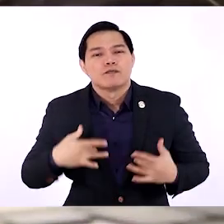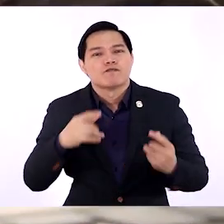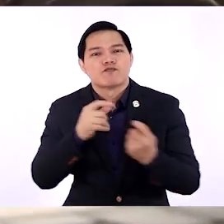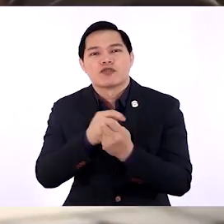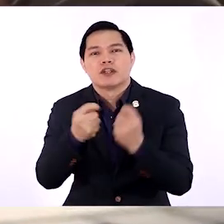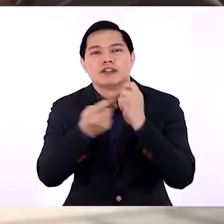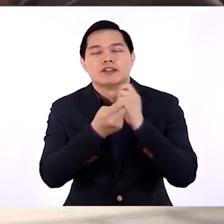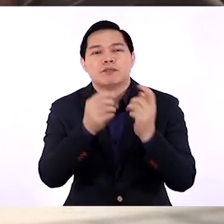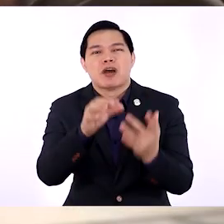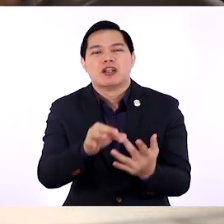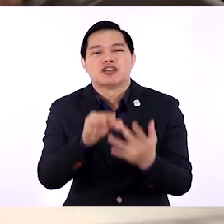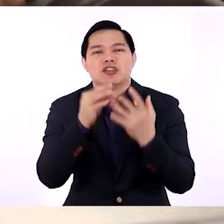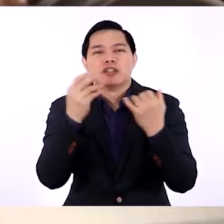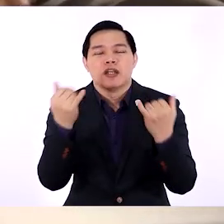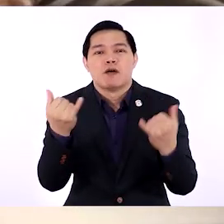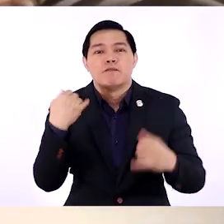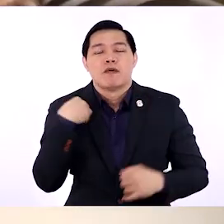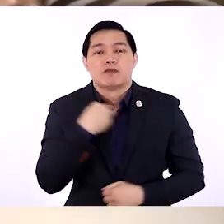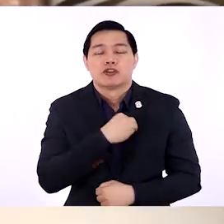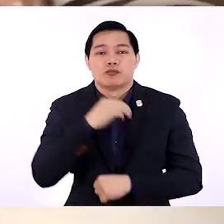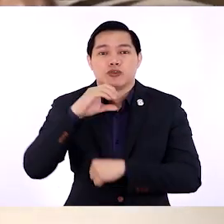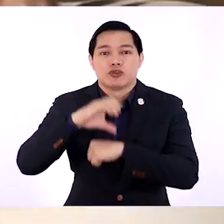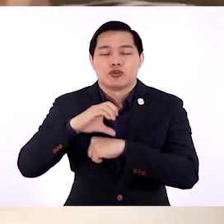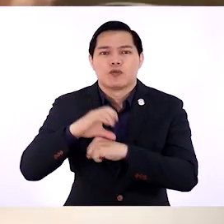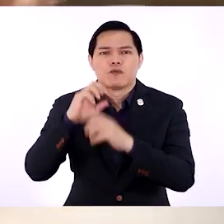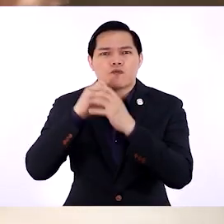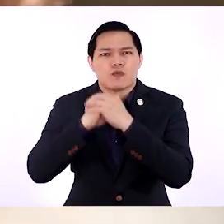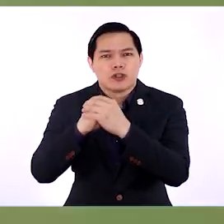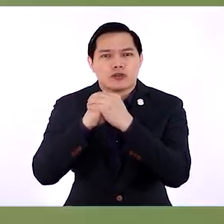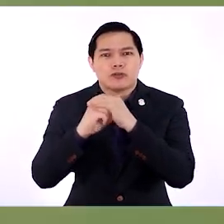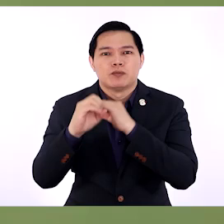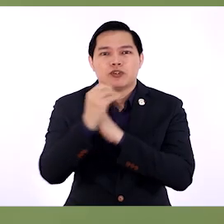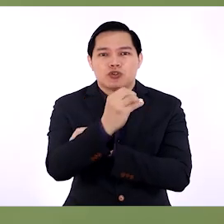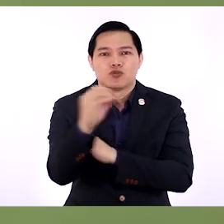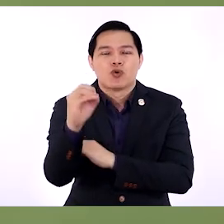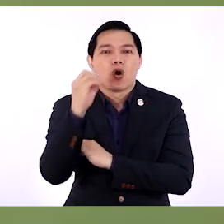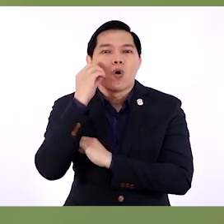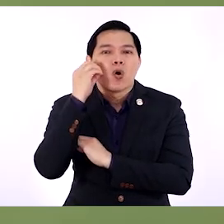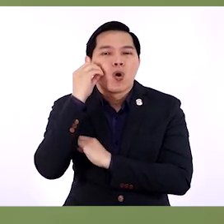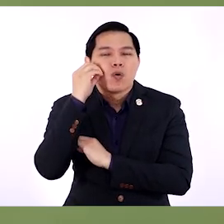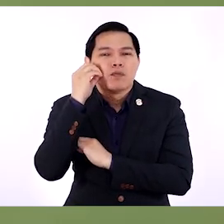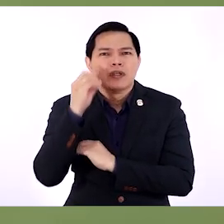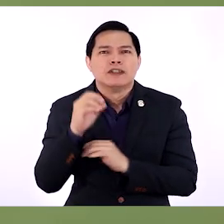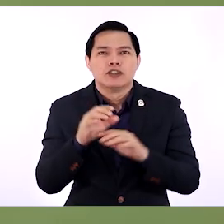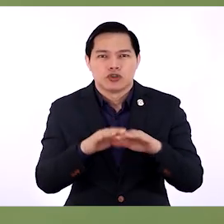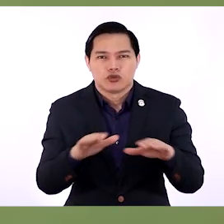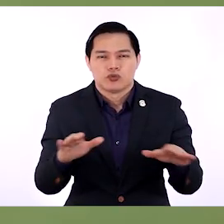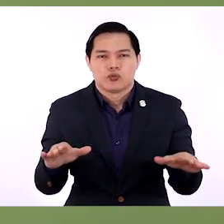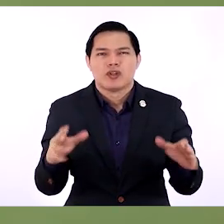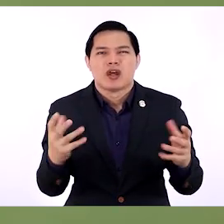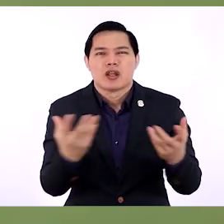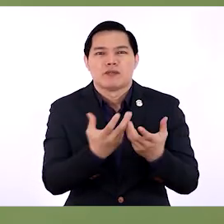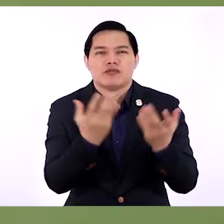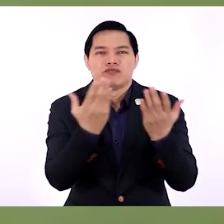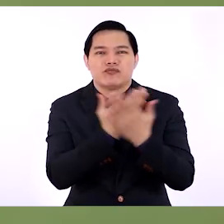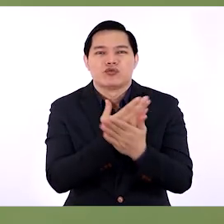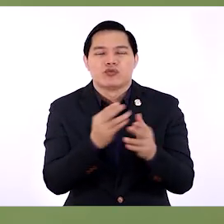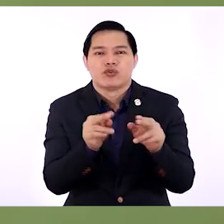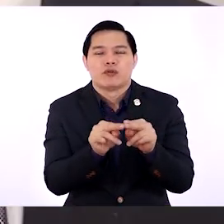changed, especially now that members of the church are worshiping in their own homes. Even their children have adapted to the new